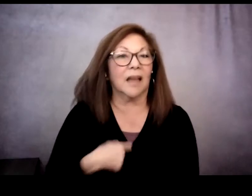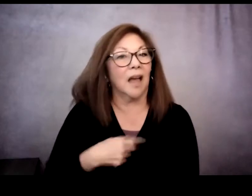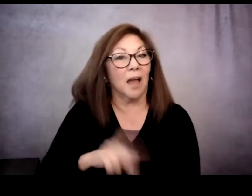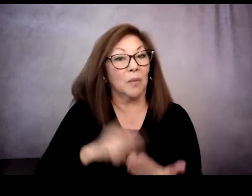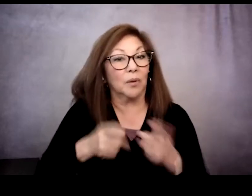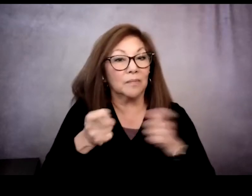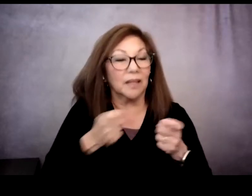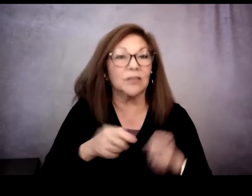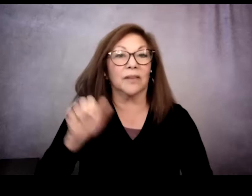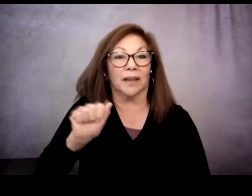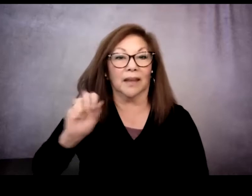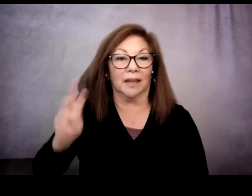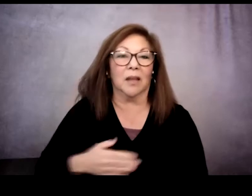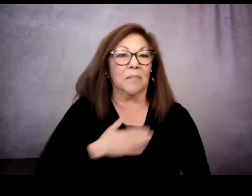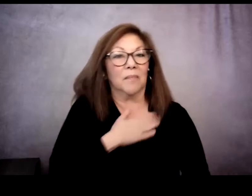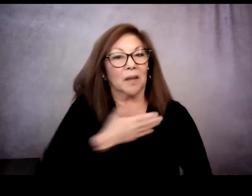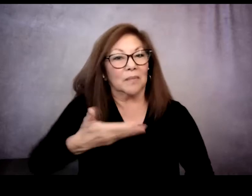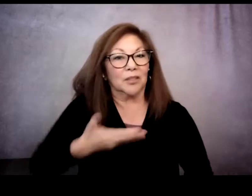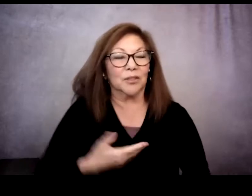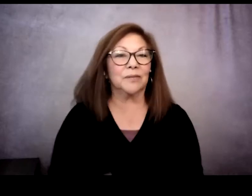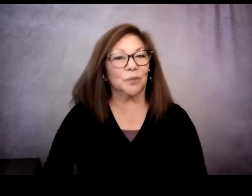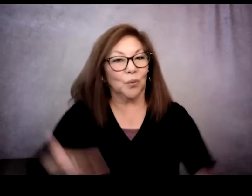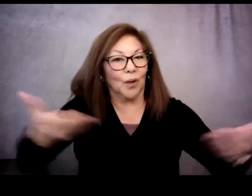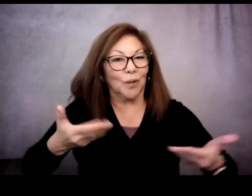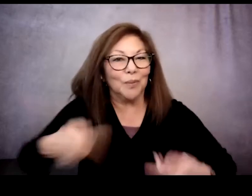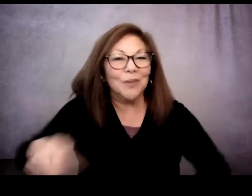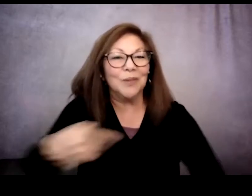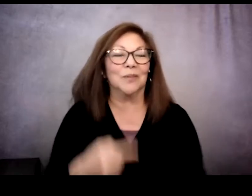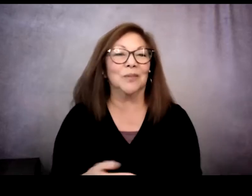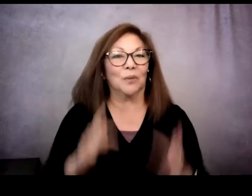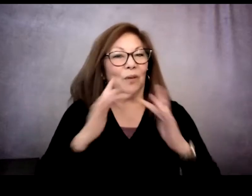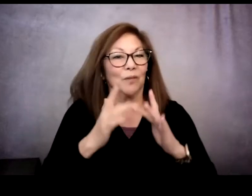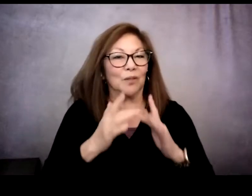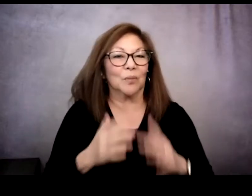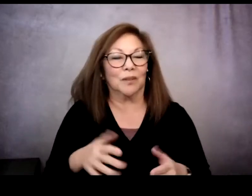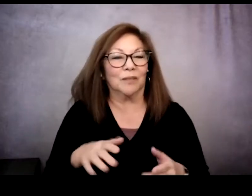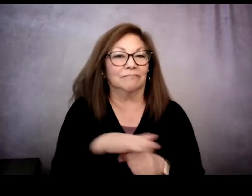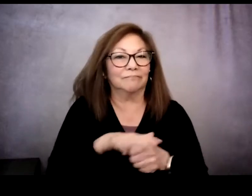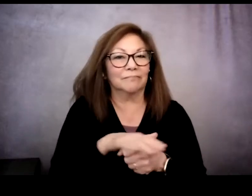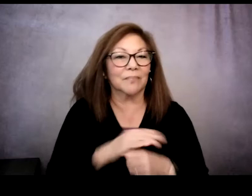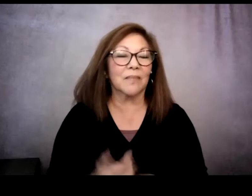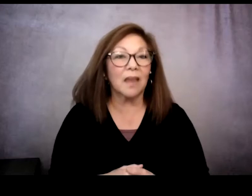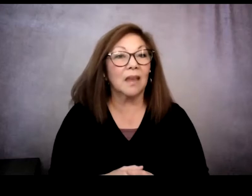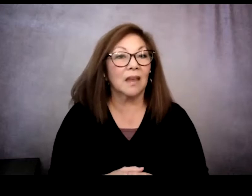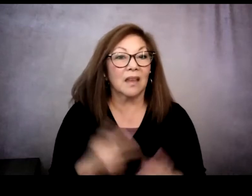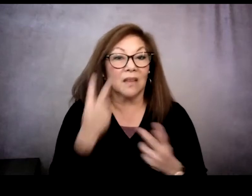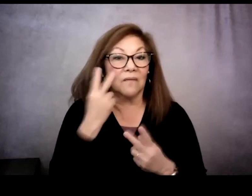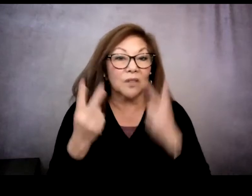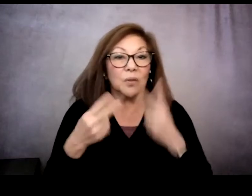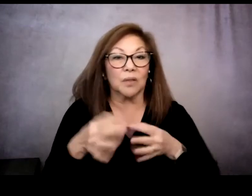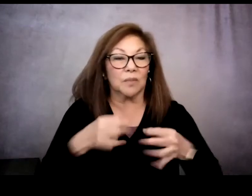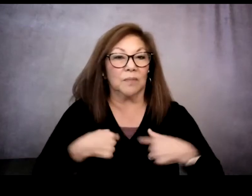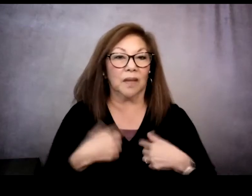it is my pleasure to welcome you to our virtual event space. A quick visual description of me. I have short